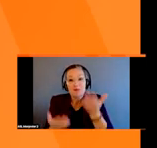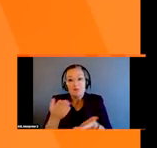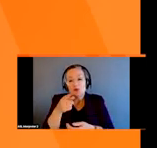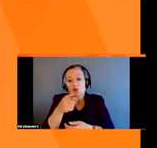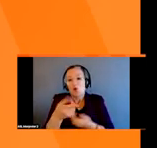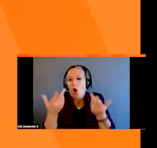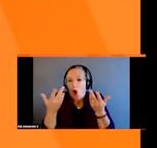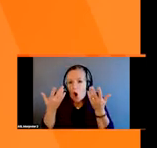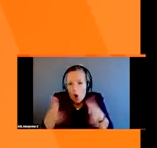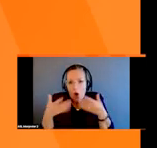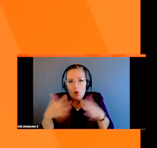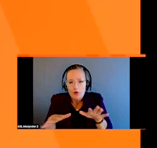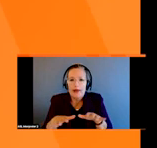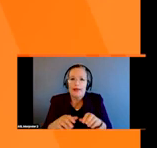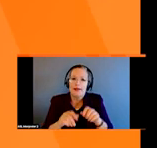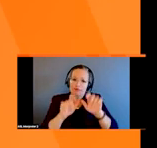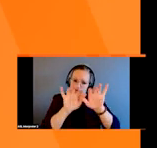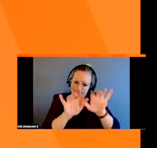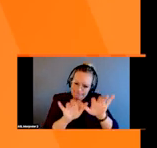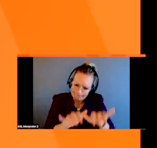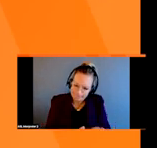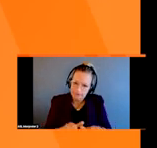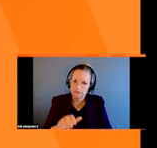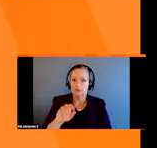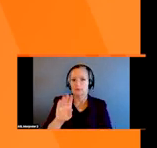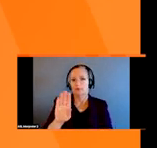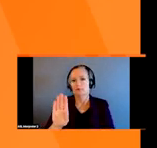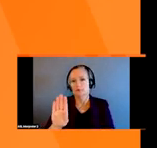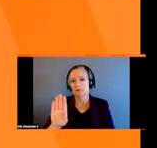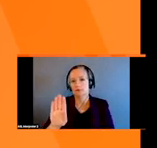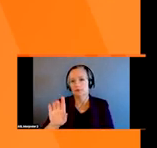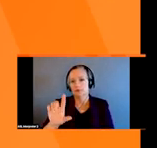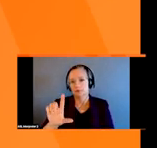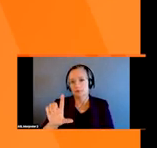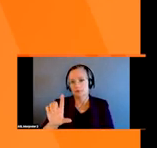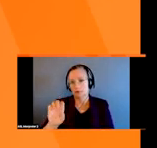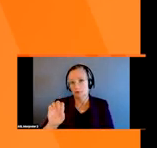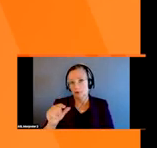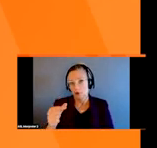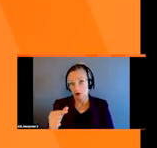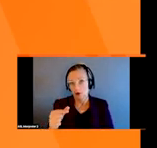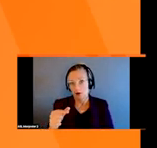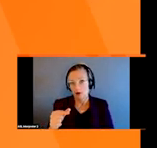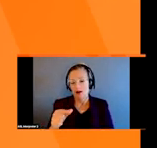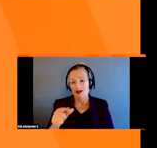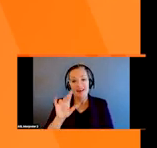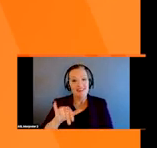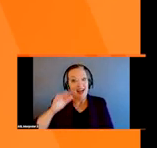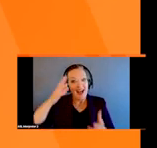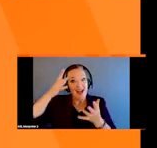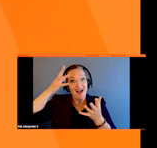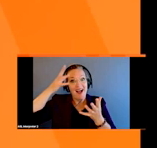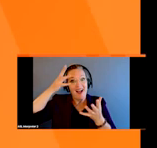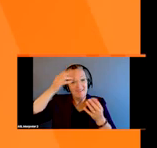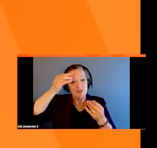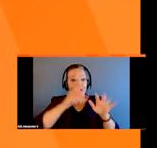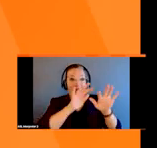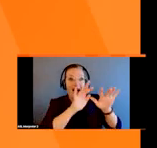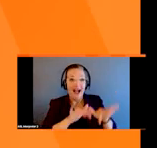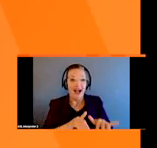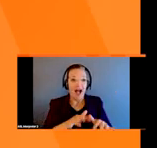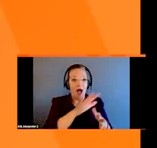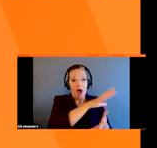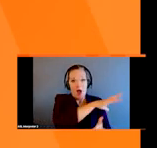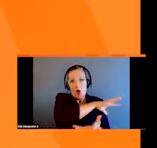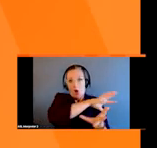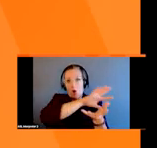or any other long form piece of writing, you can take that content and bring it into the LinkedIn platform